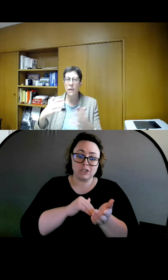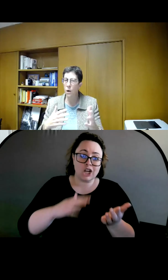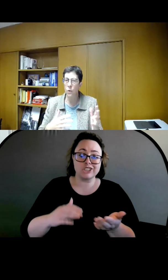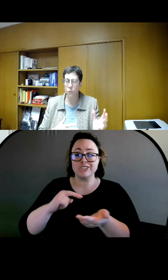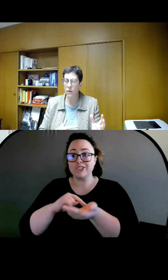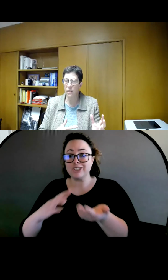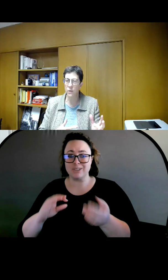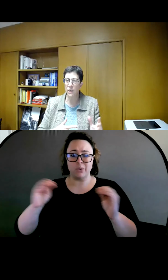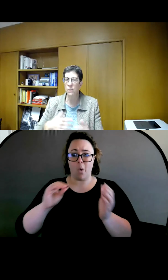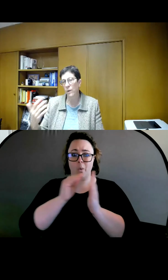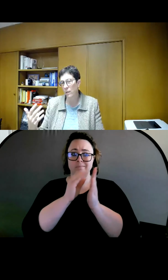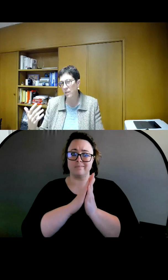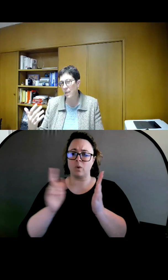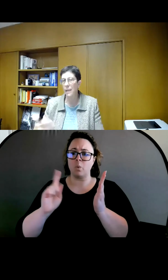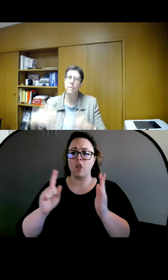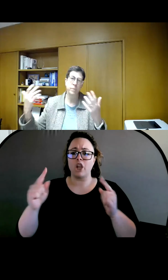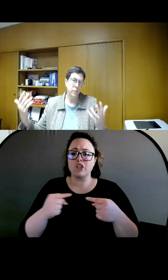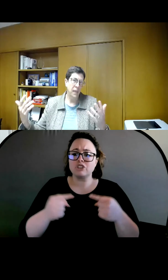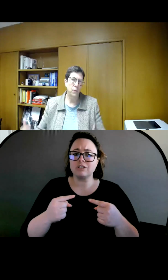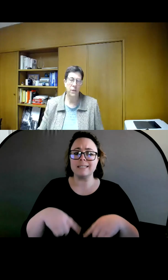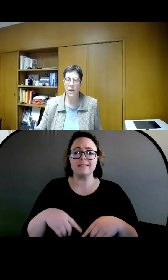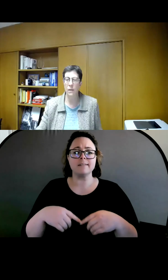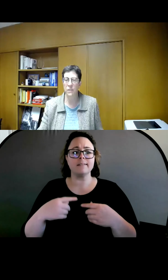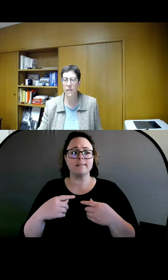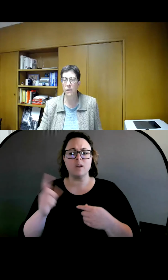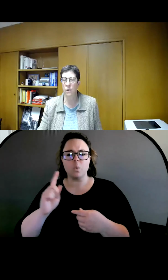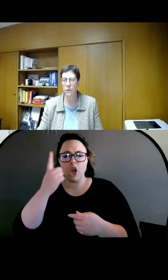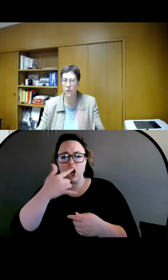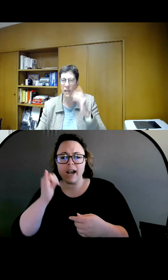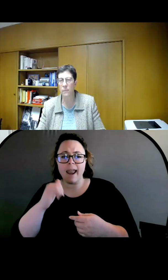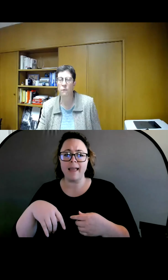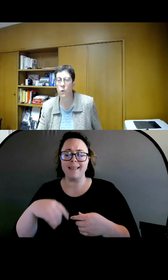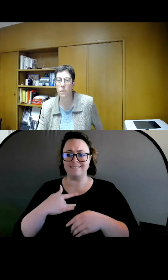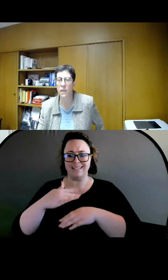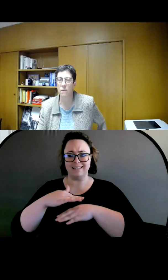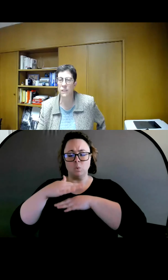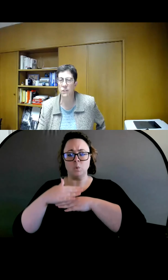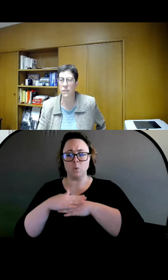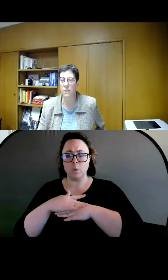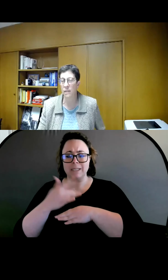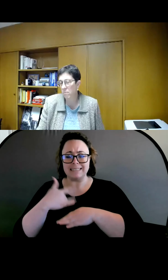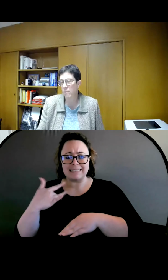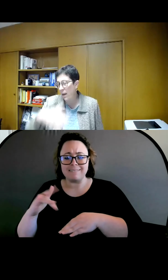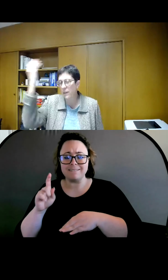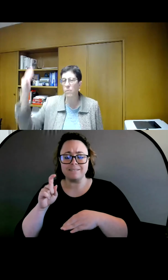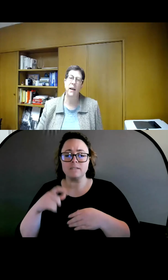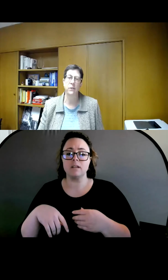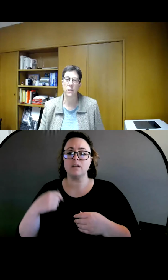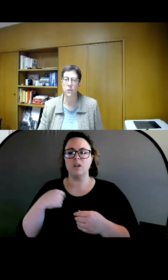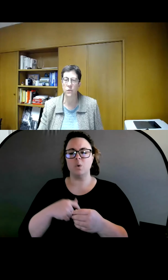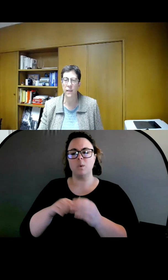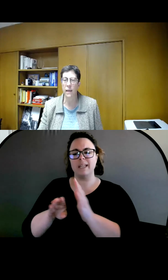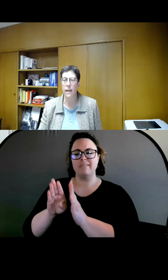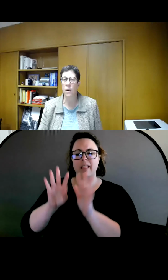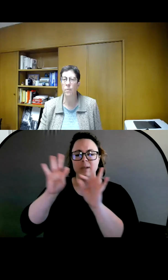don't make a note of where an injury is or what it looks like and whether or not it was tender. We've developed a form that healthcare providers